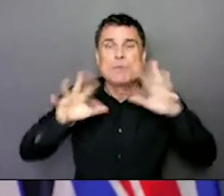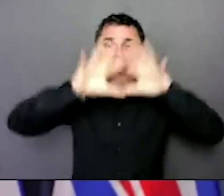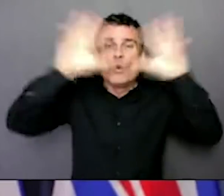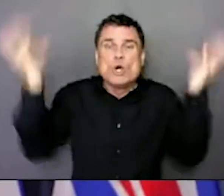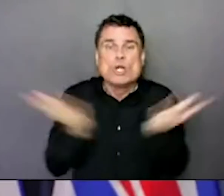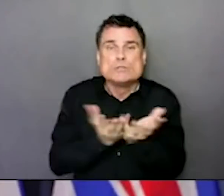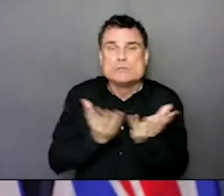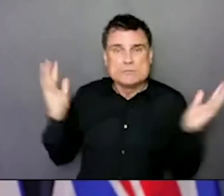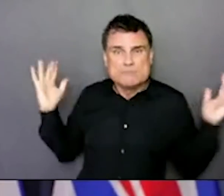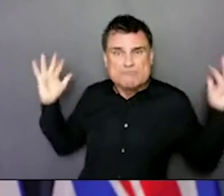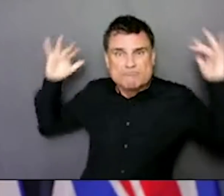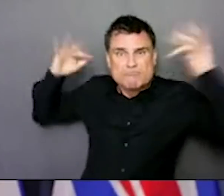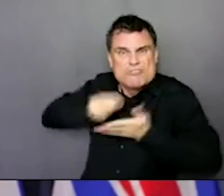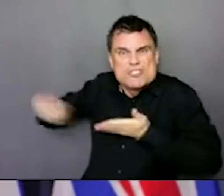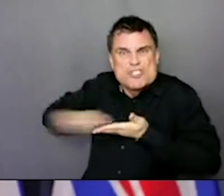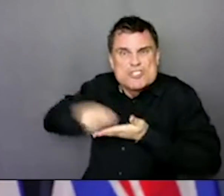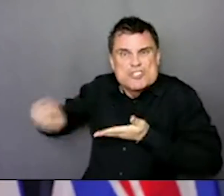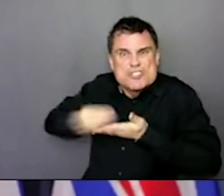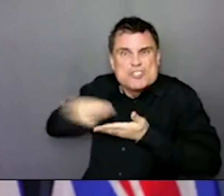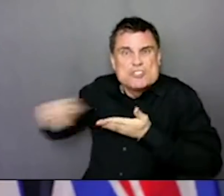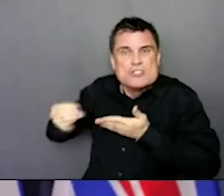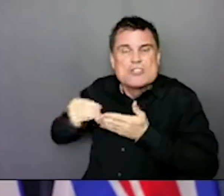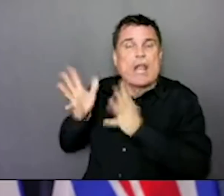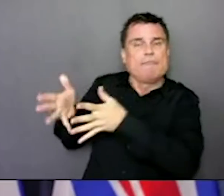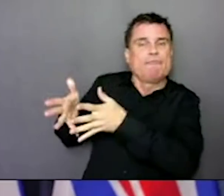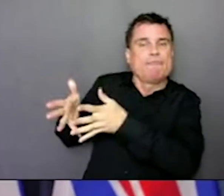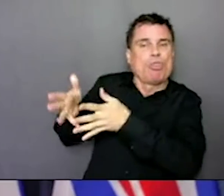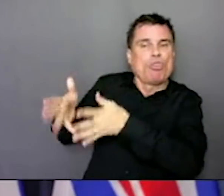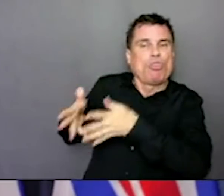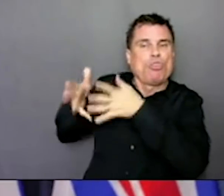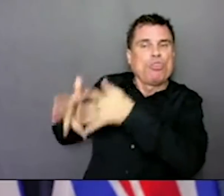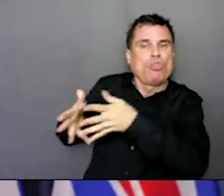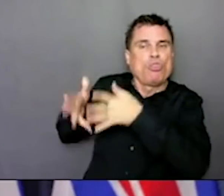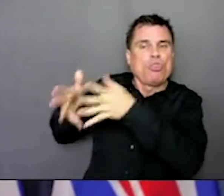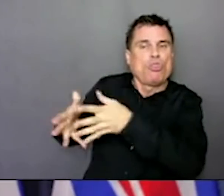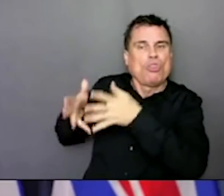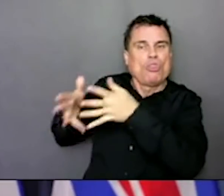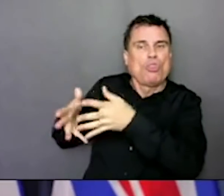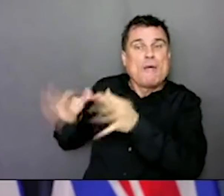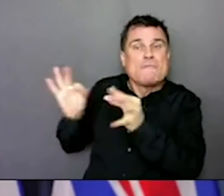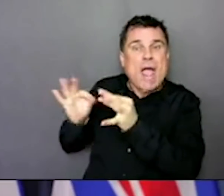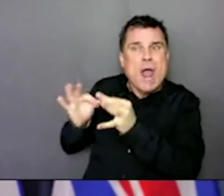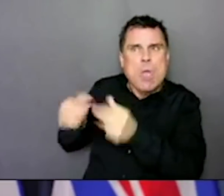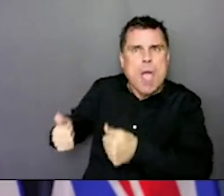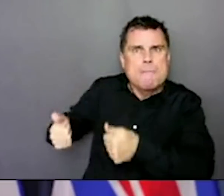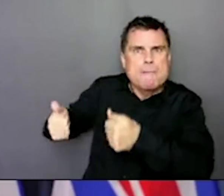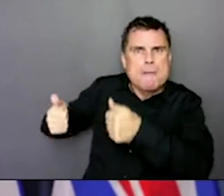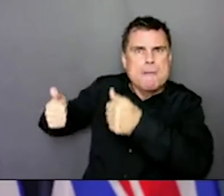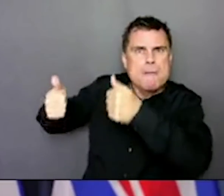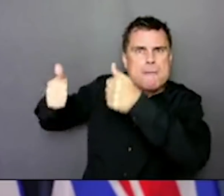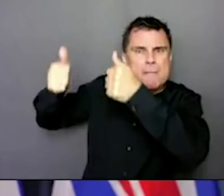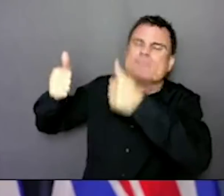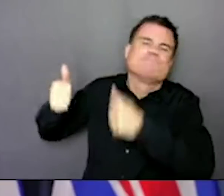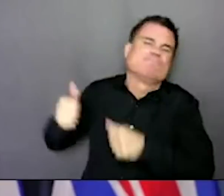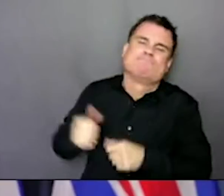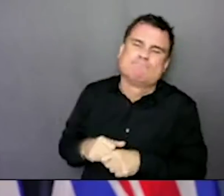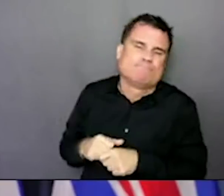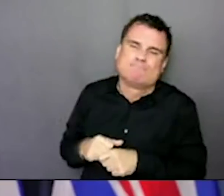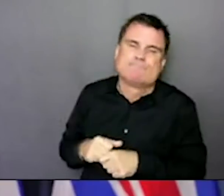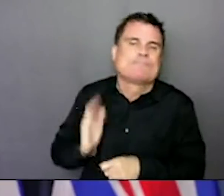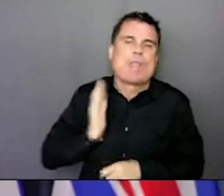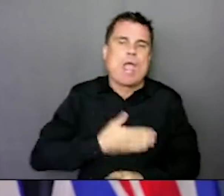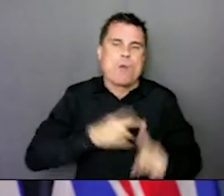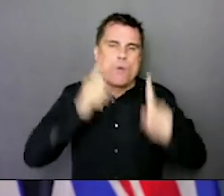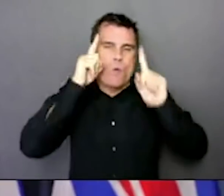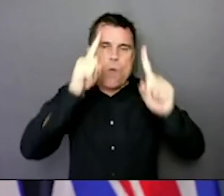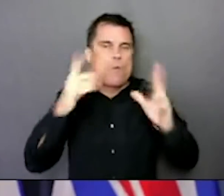offshore investments that were driving up the costs for British Columbians. Those were our objectives. It was not designed to be a revenue driver. It was designed